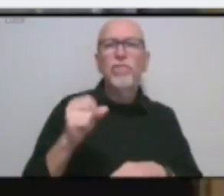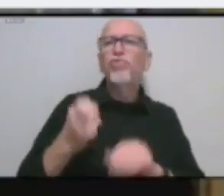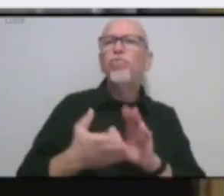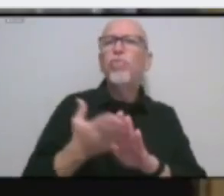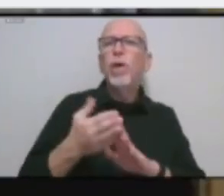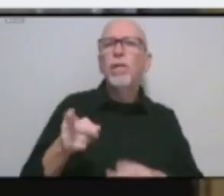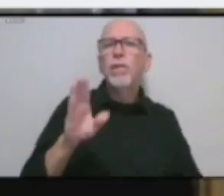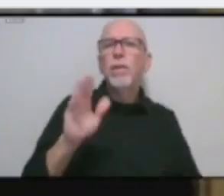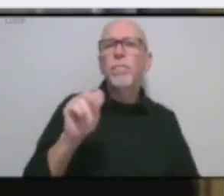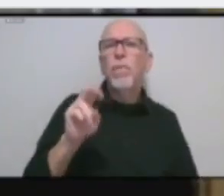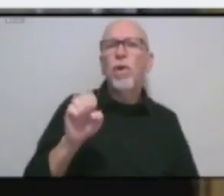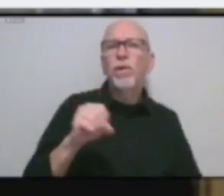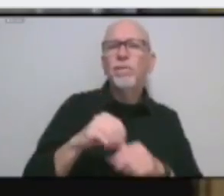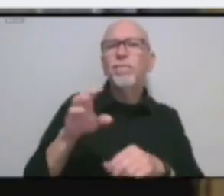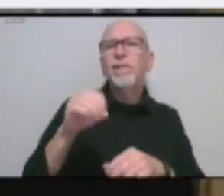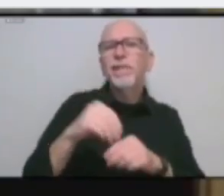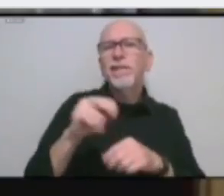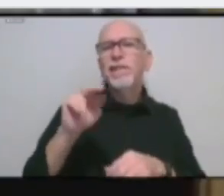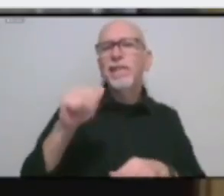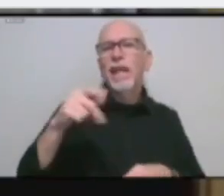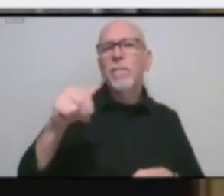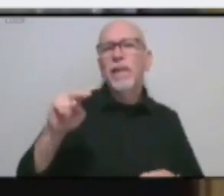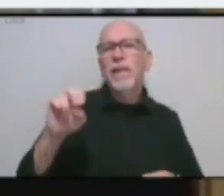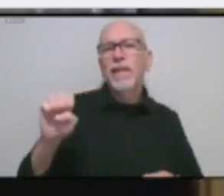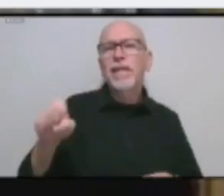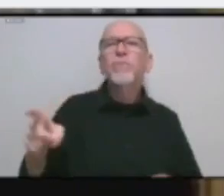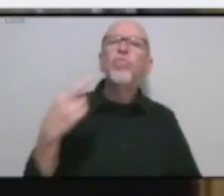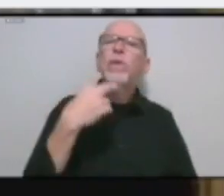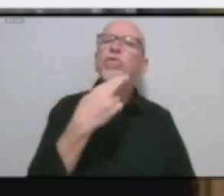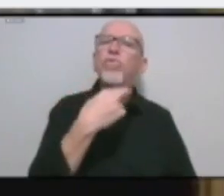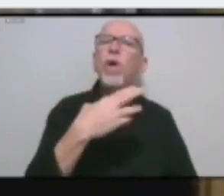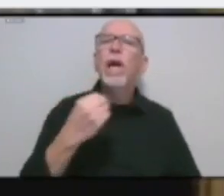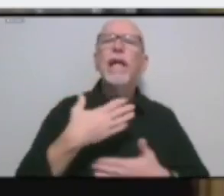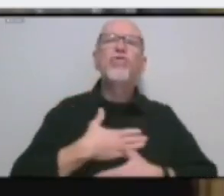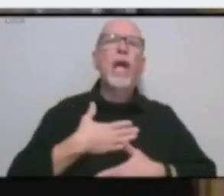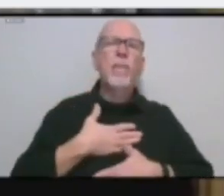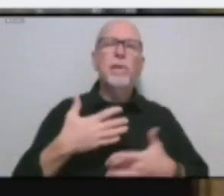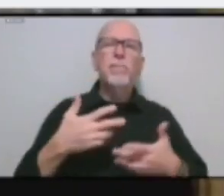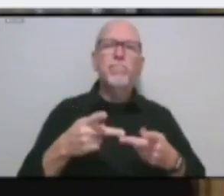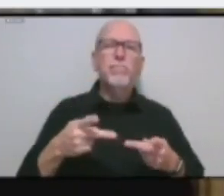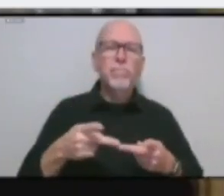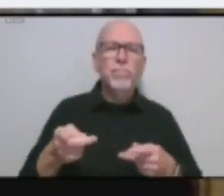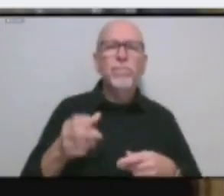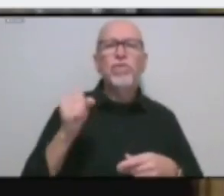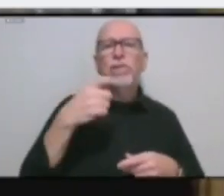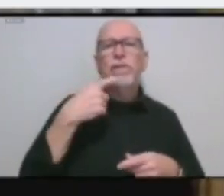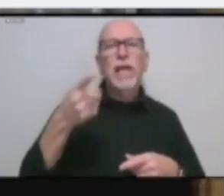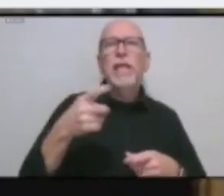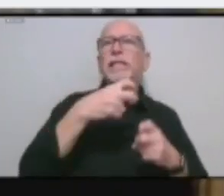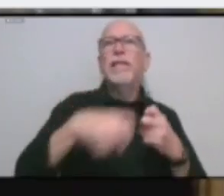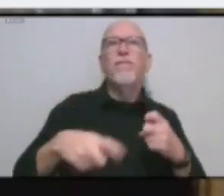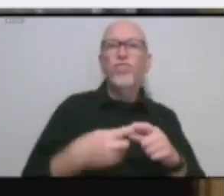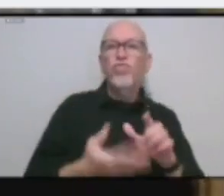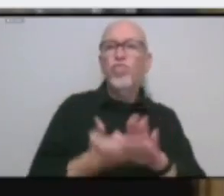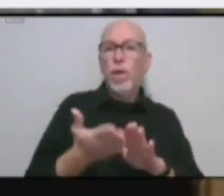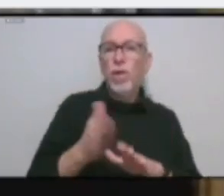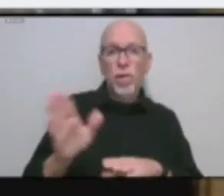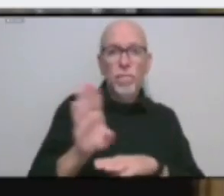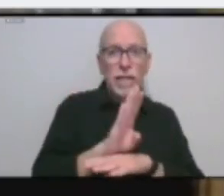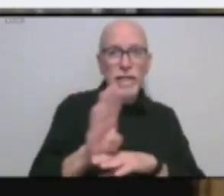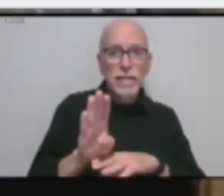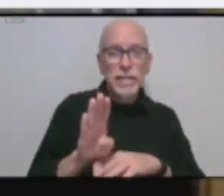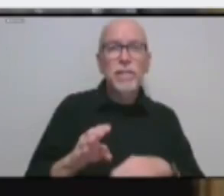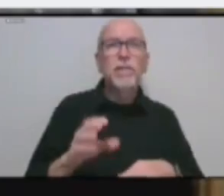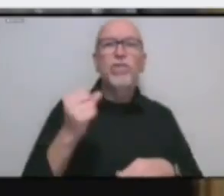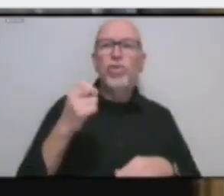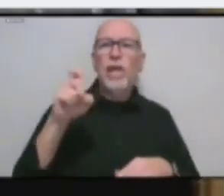Barns at Napanee, which is a restaurant and entertainment venue, and she says it's been so difficult to run that business that